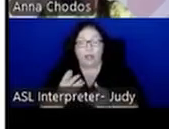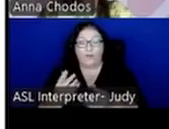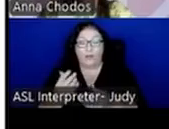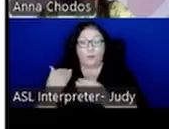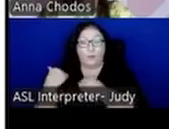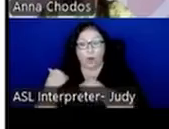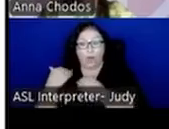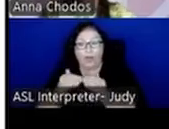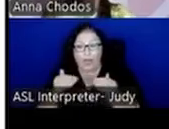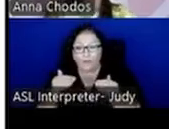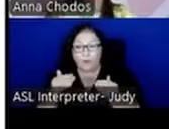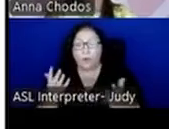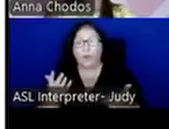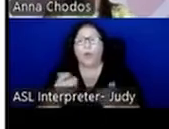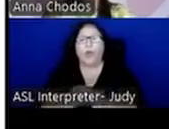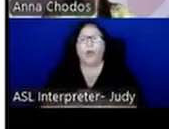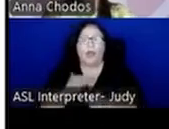to measuring success.